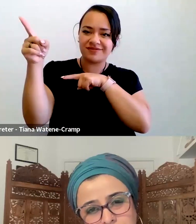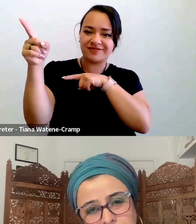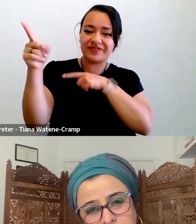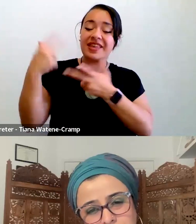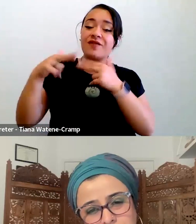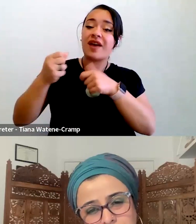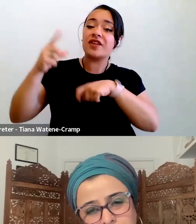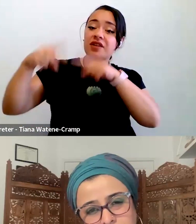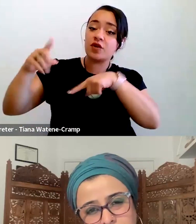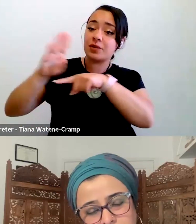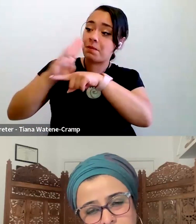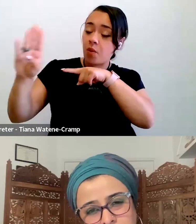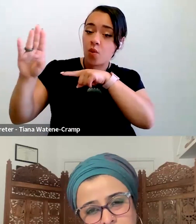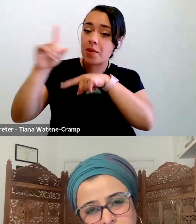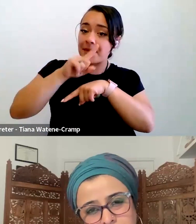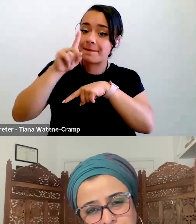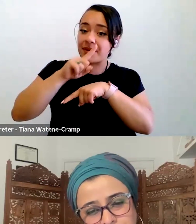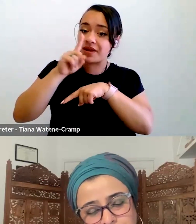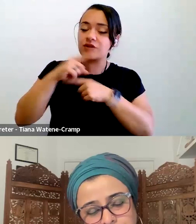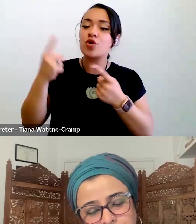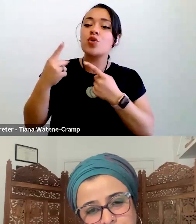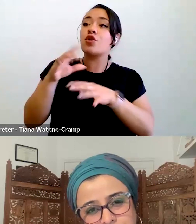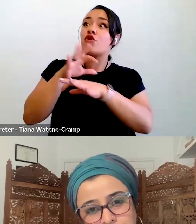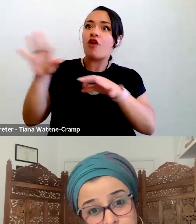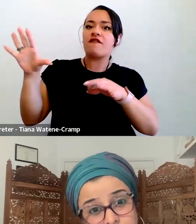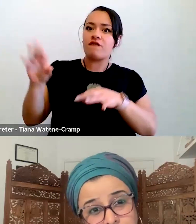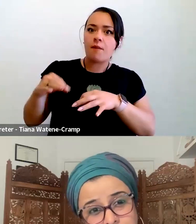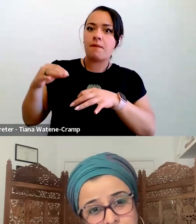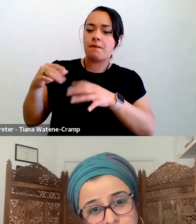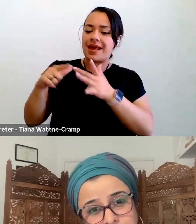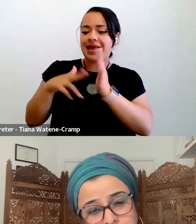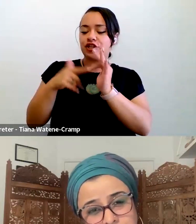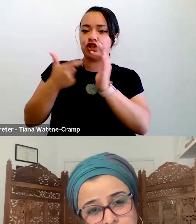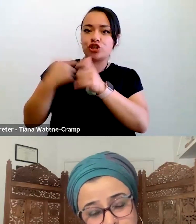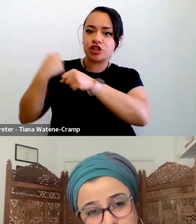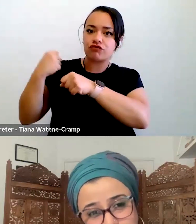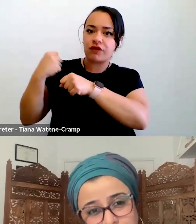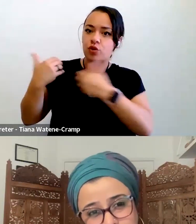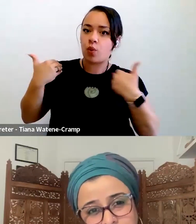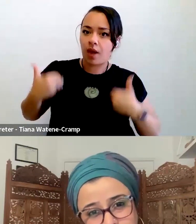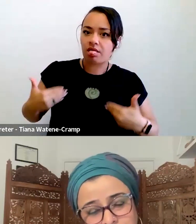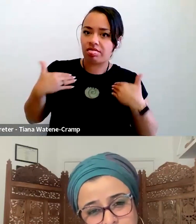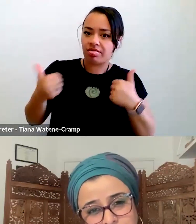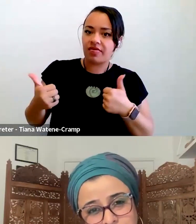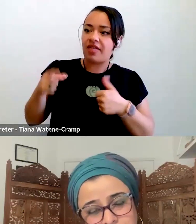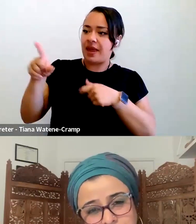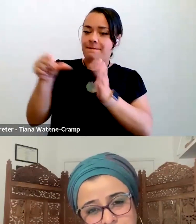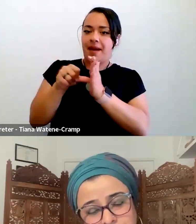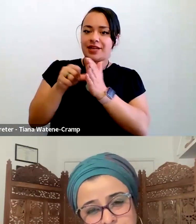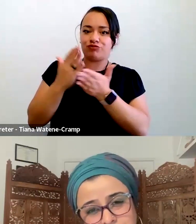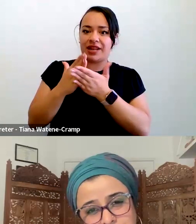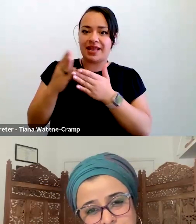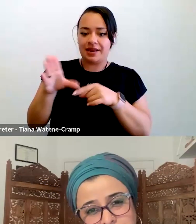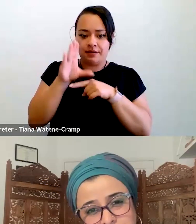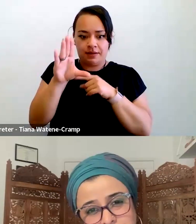board members who are not coming from intergenerational wealth, that money is really important, and what that enables is their